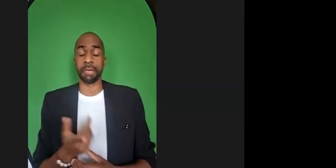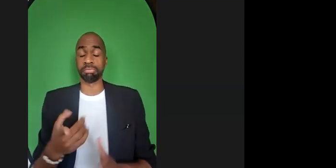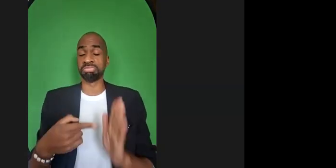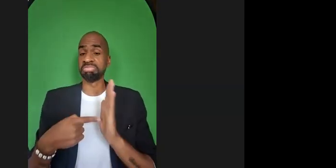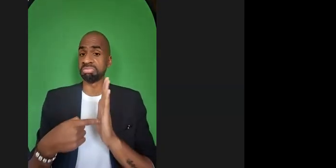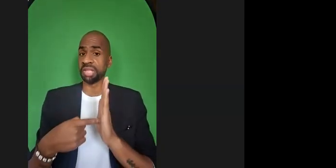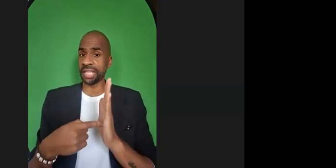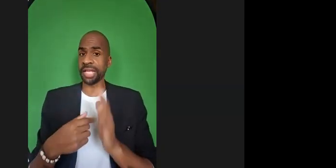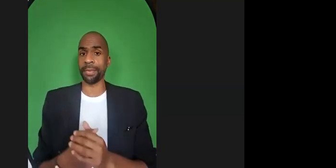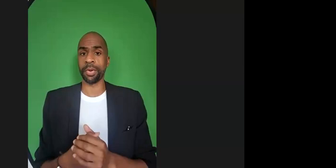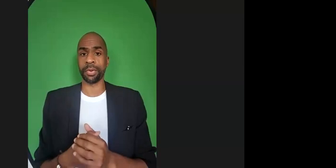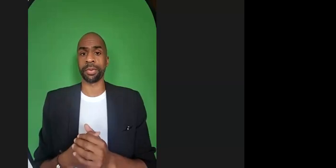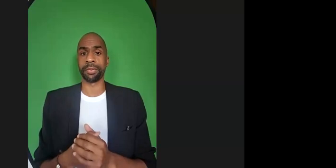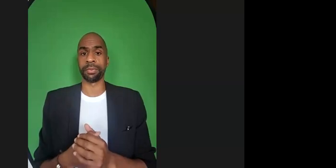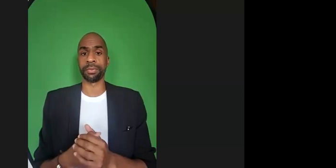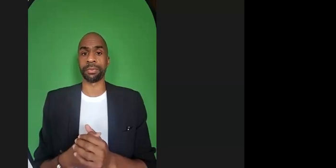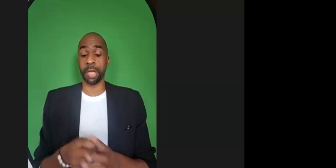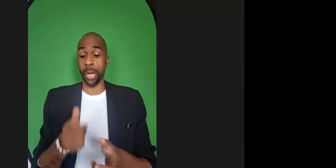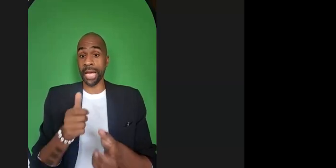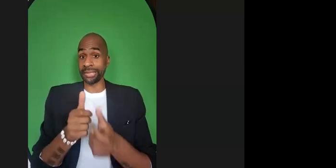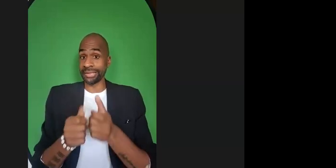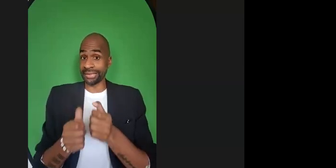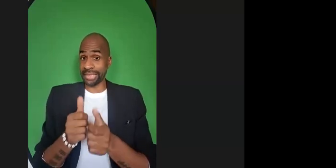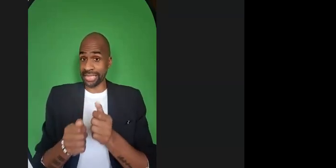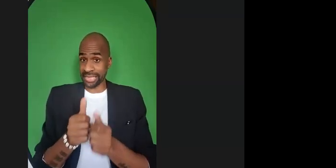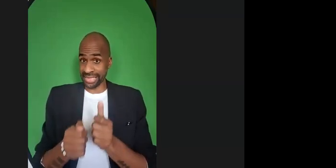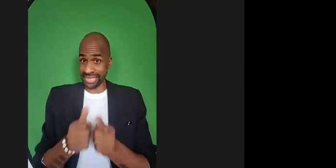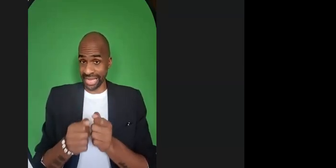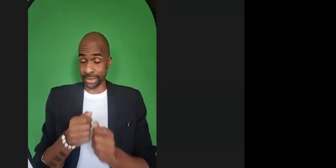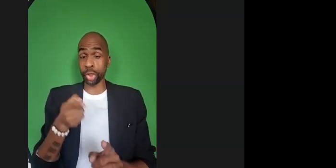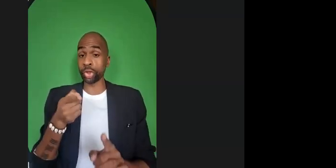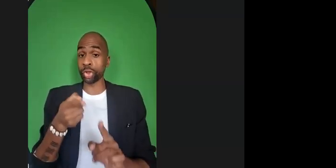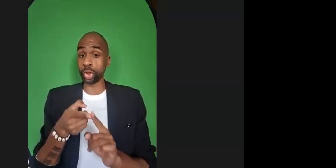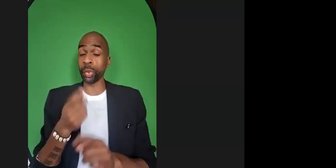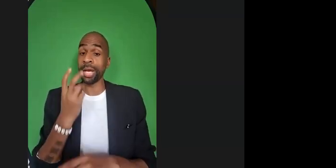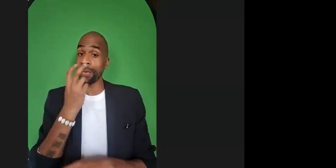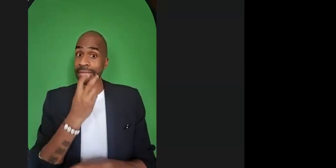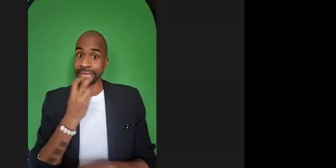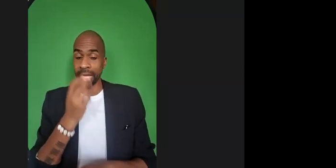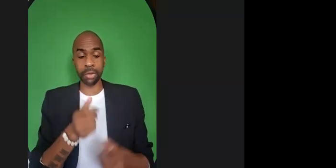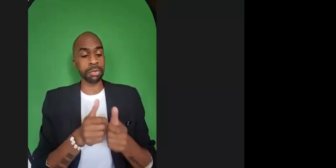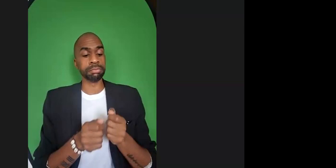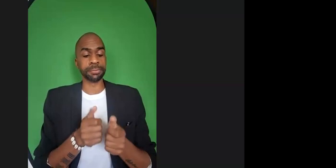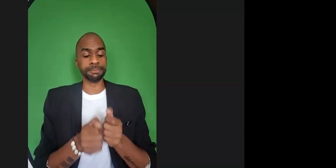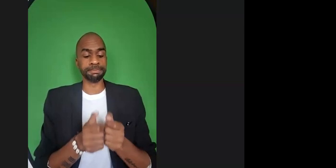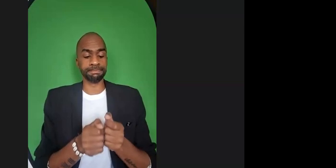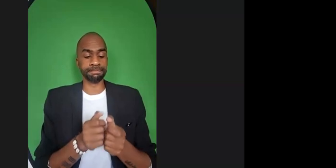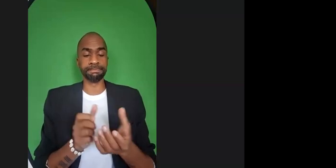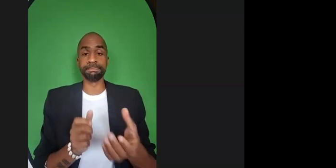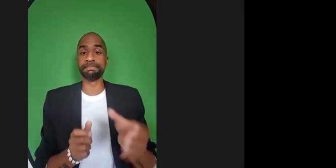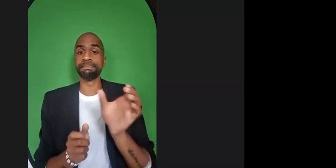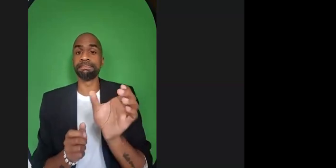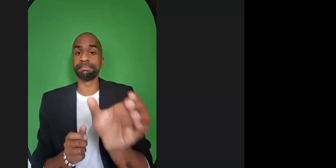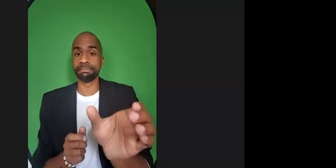whole range of them, but there's a text to speech app, for example, where people can type things into their phone, type what they want to say, and then the phone